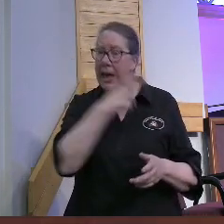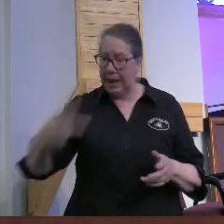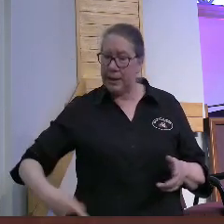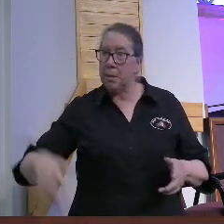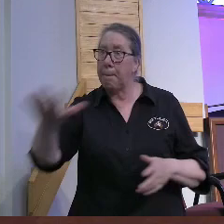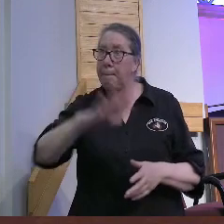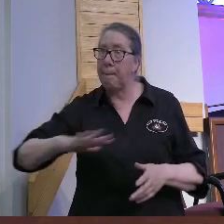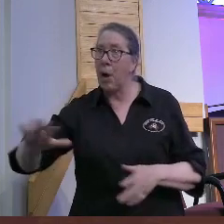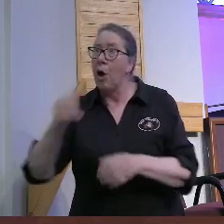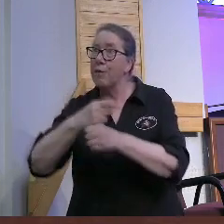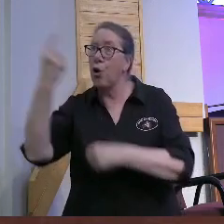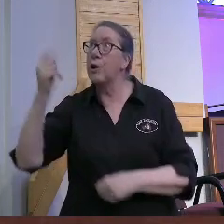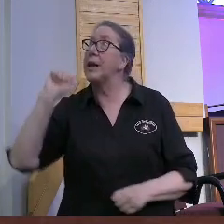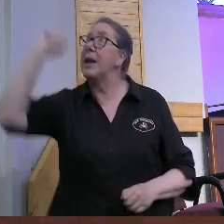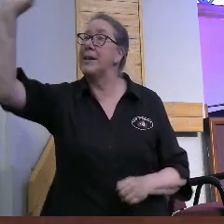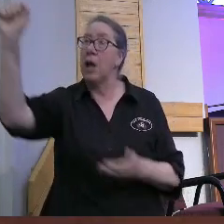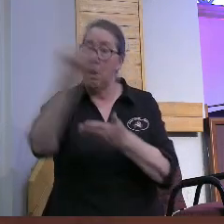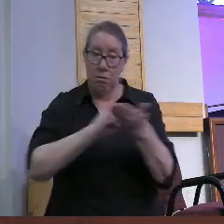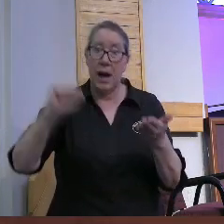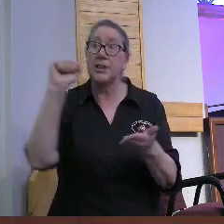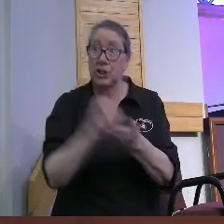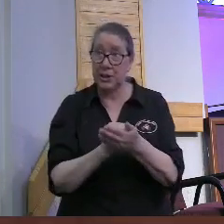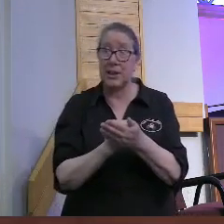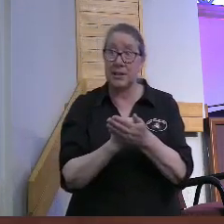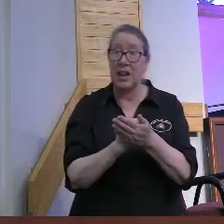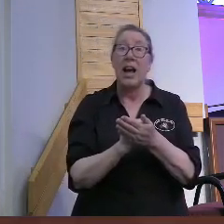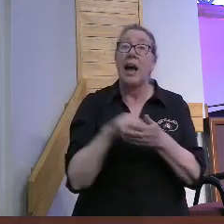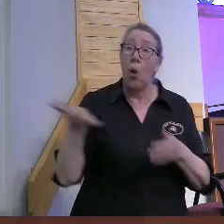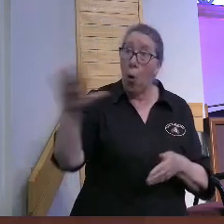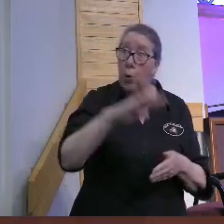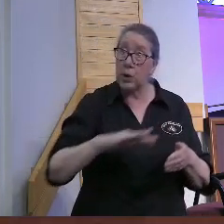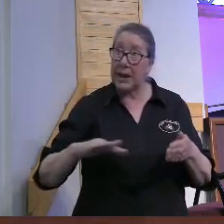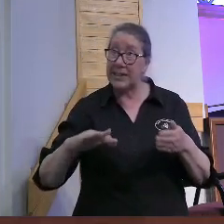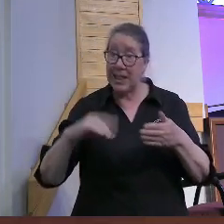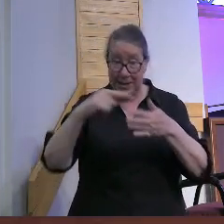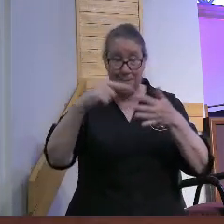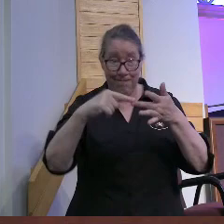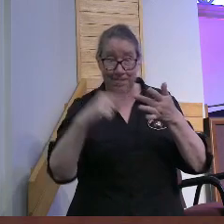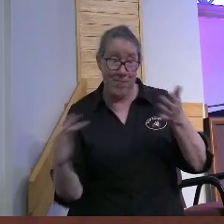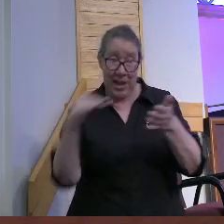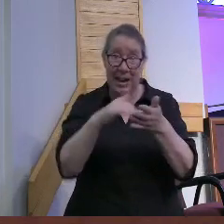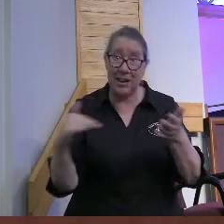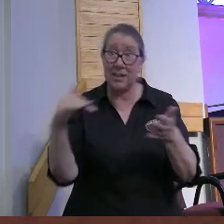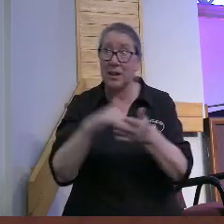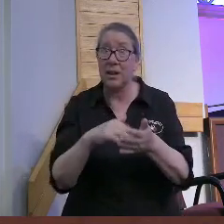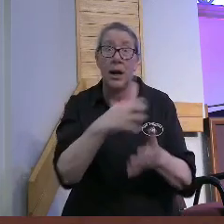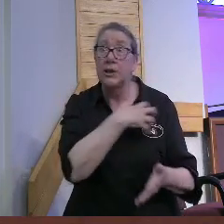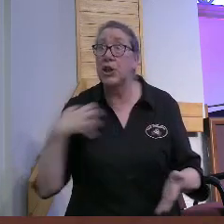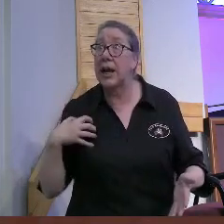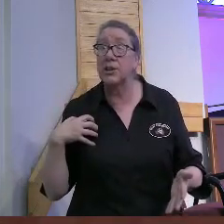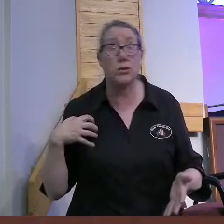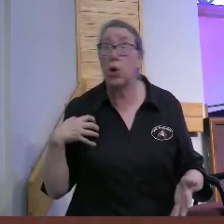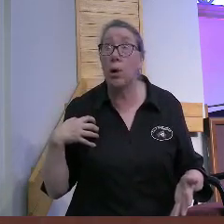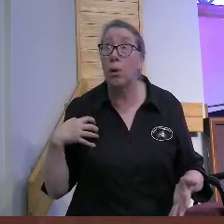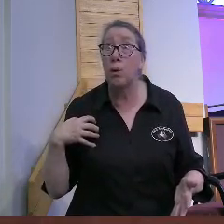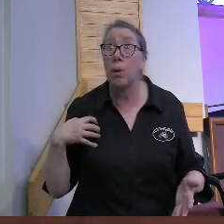God and his righteousness, and all these things shall be added unto you. Does that mean there'll be no challenges? Does that mean there's going to be